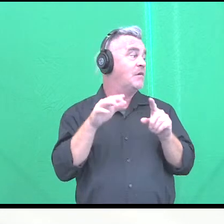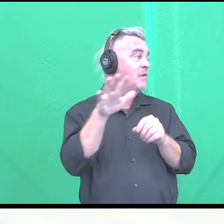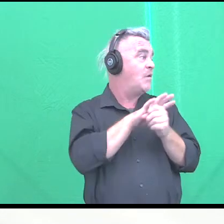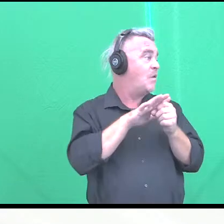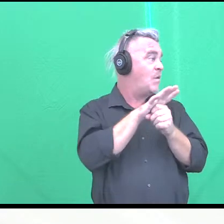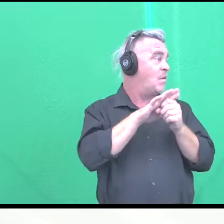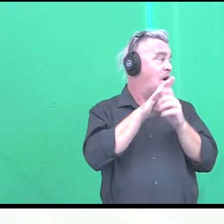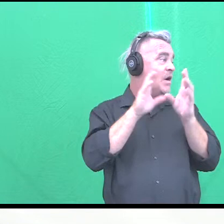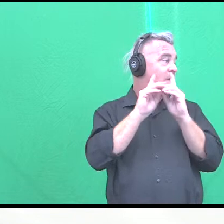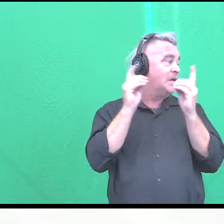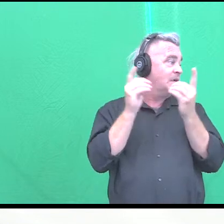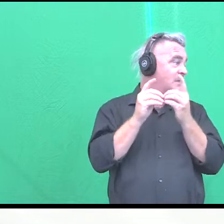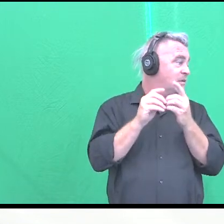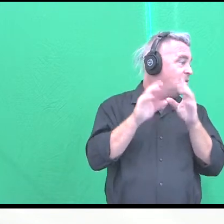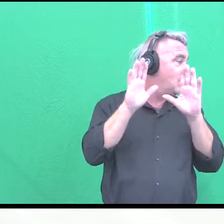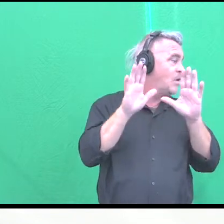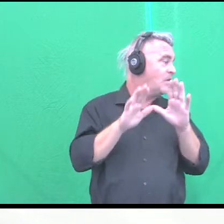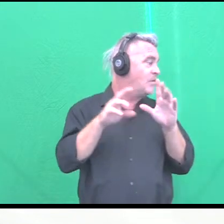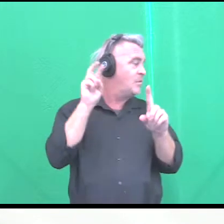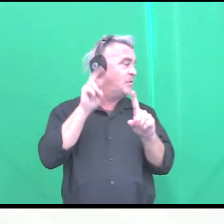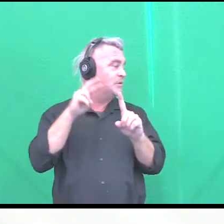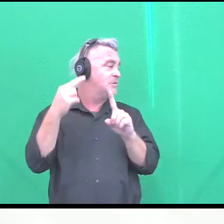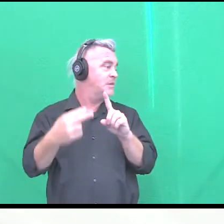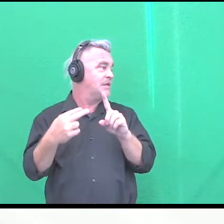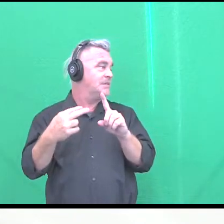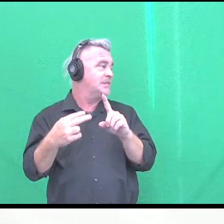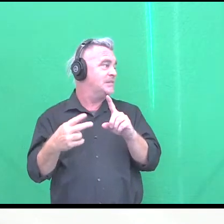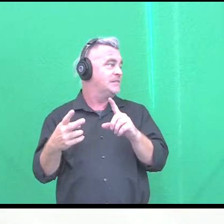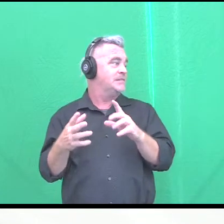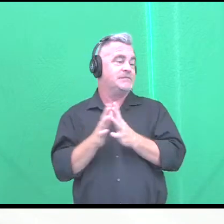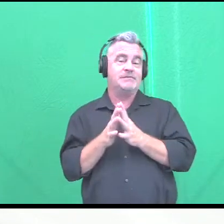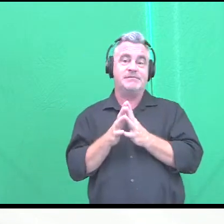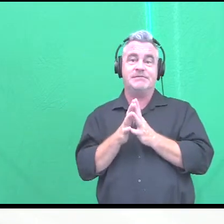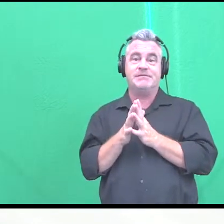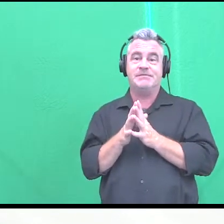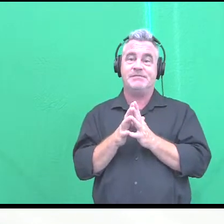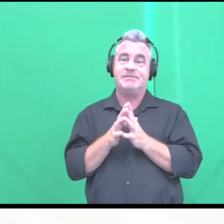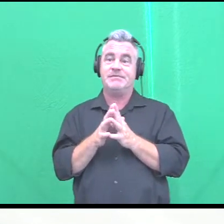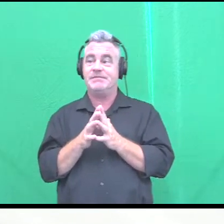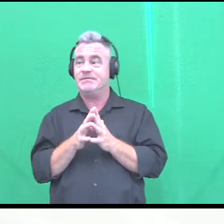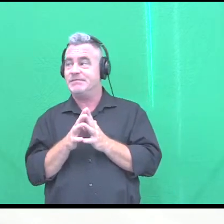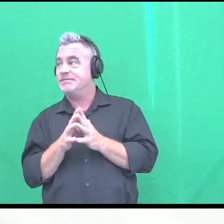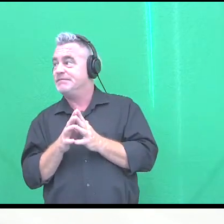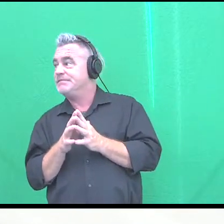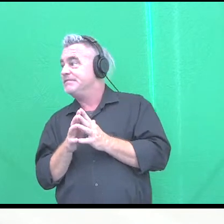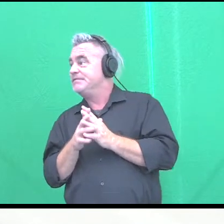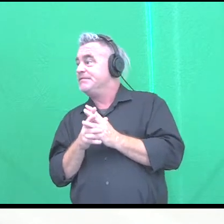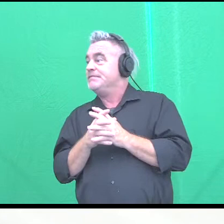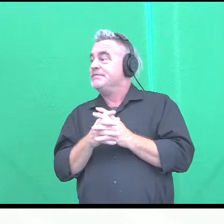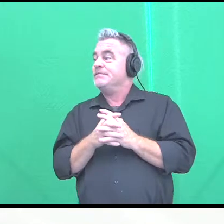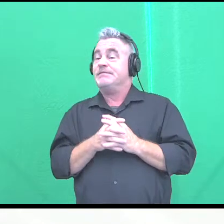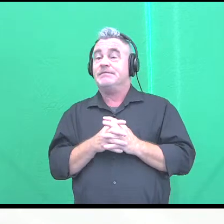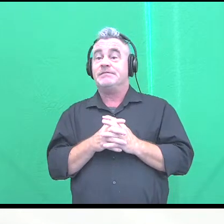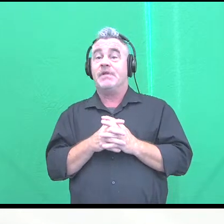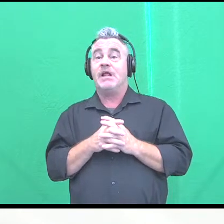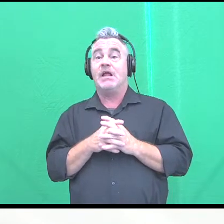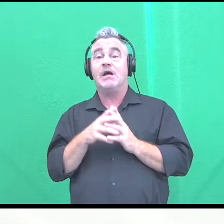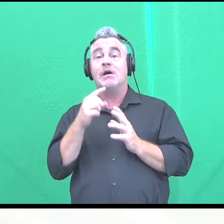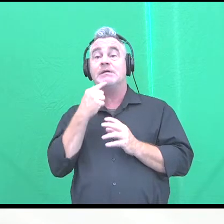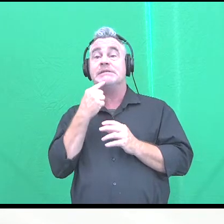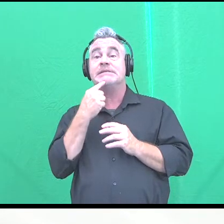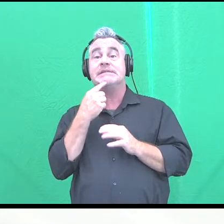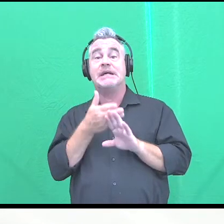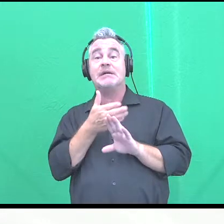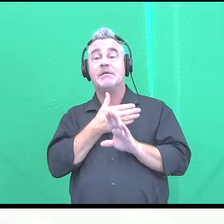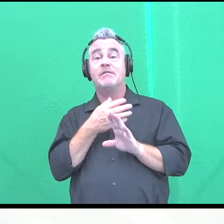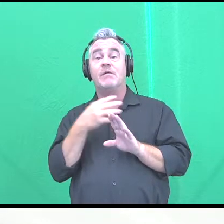great perspective, and I look forward to presenting all of that to the board in October. Also, it was mentioned earlier, the welcome